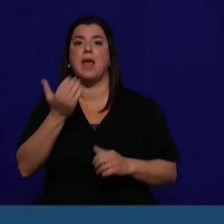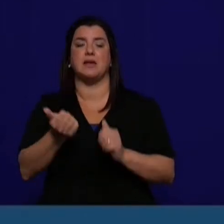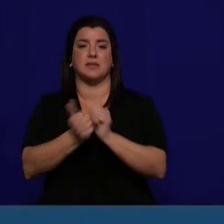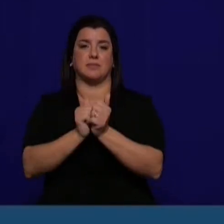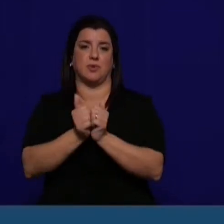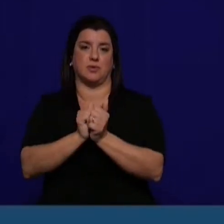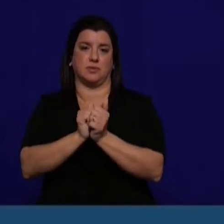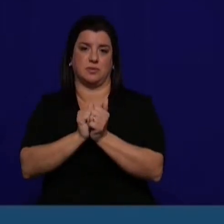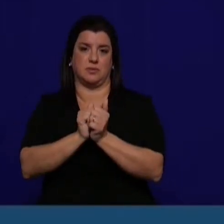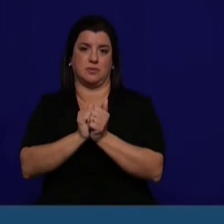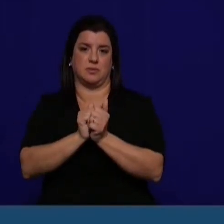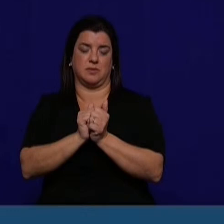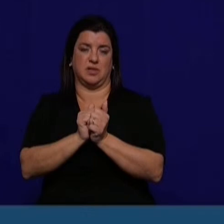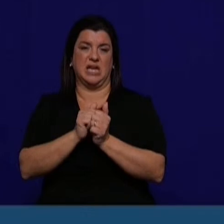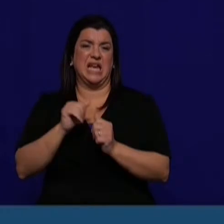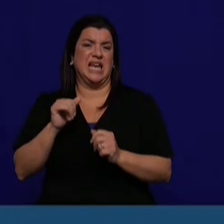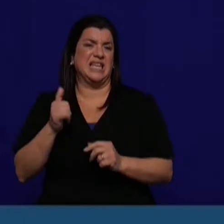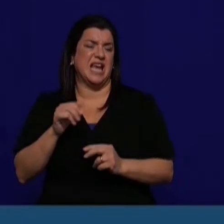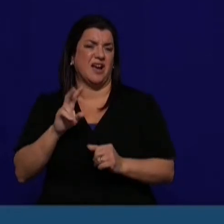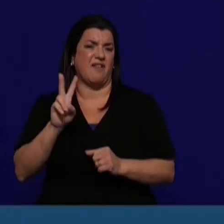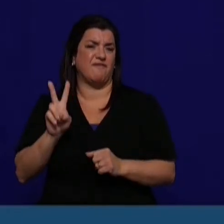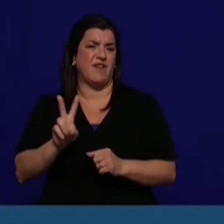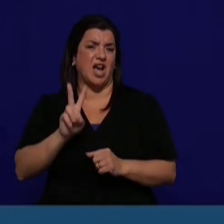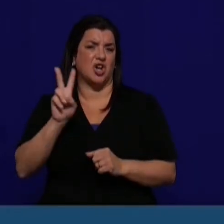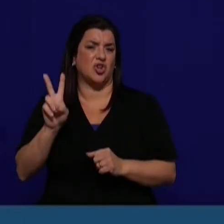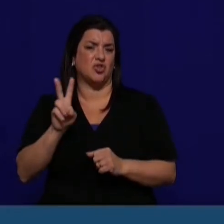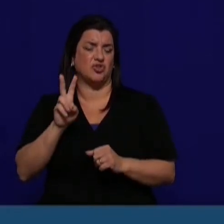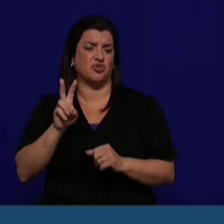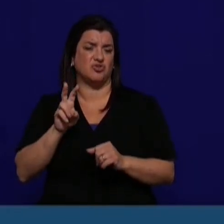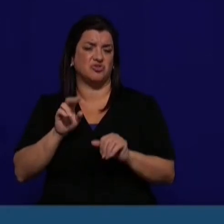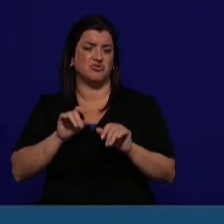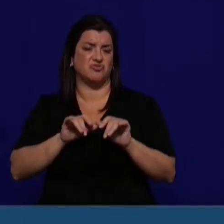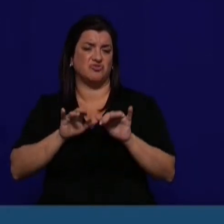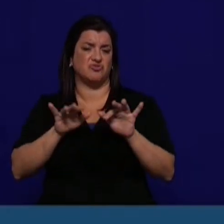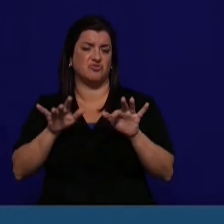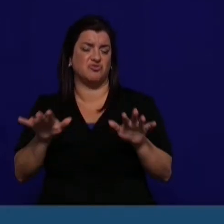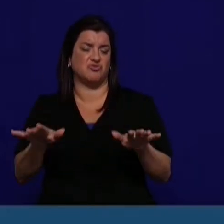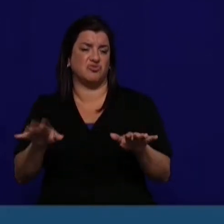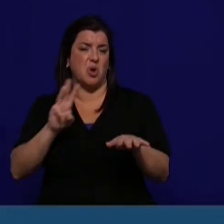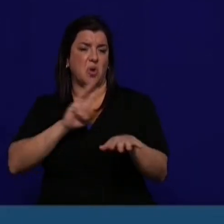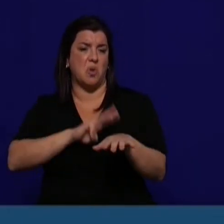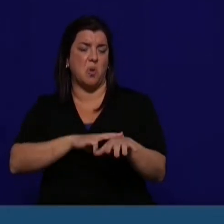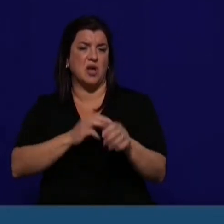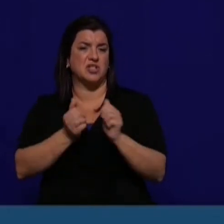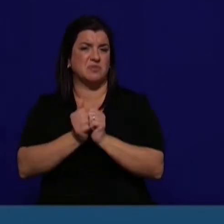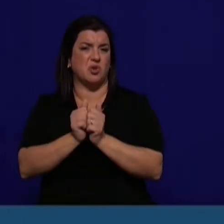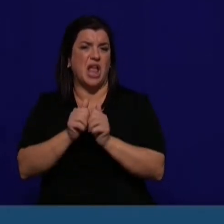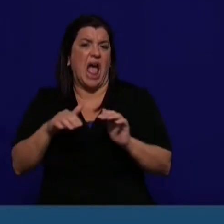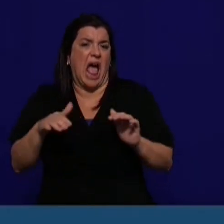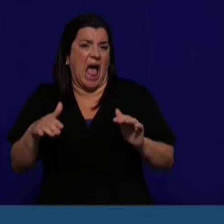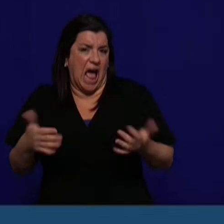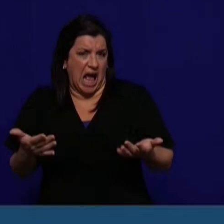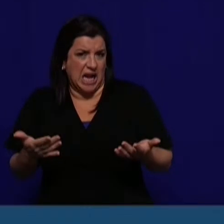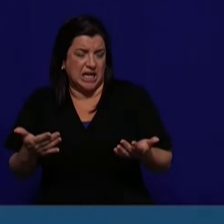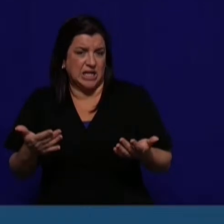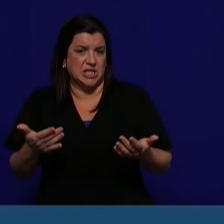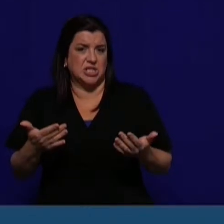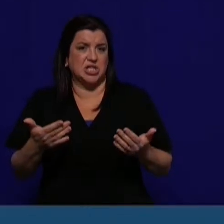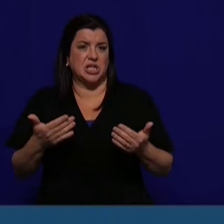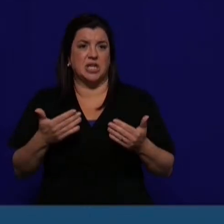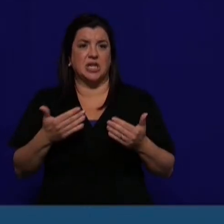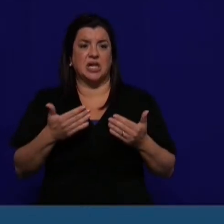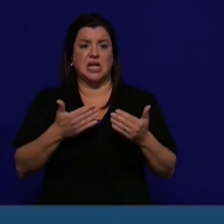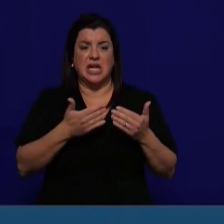Given that the virus's transmission has been negligible when it comes to playing sports, why have you chosen to open non-essential shops and